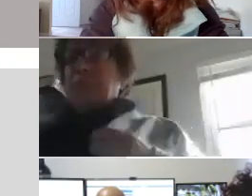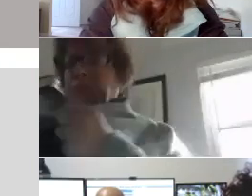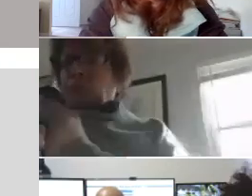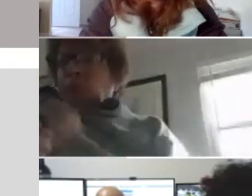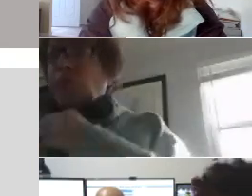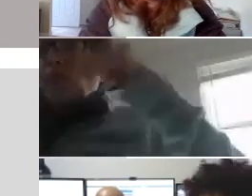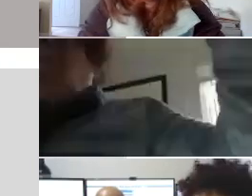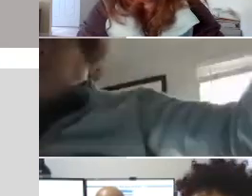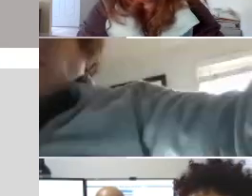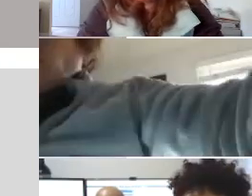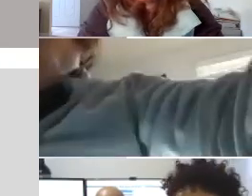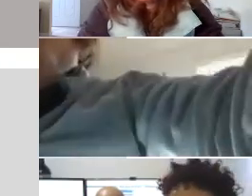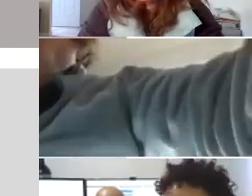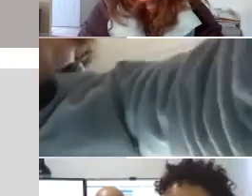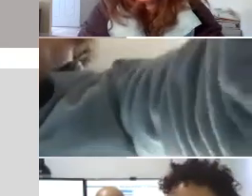video.